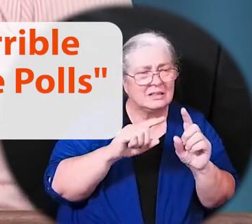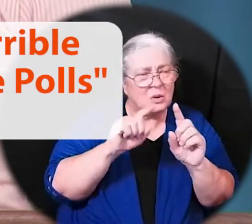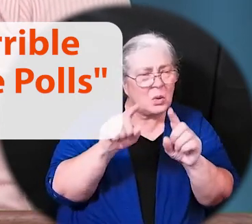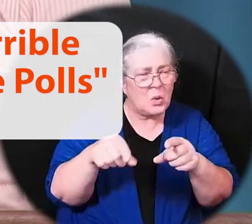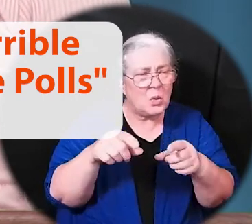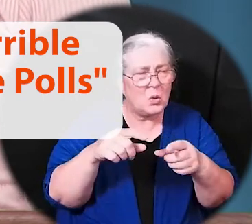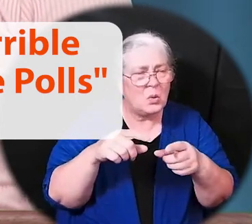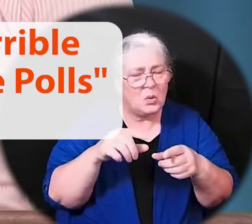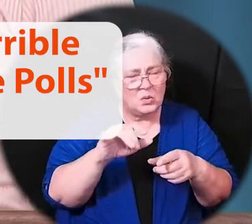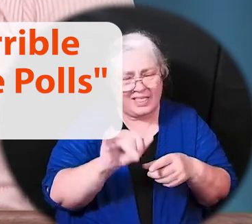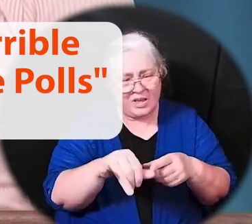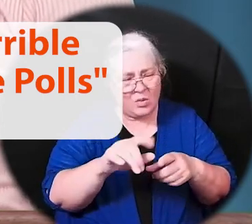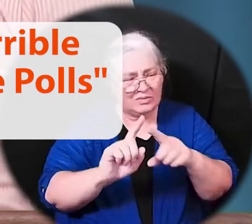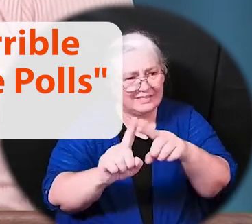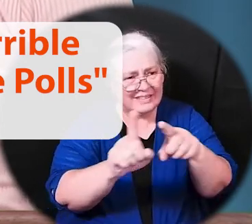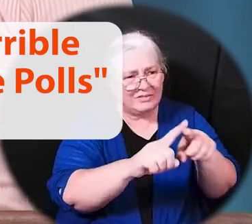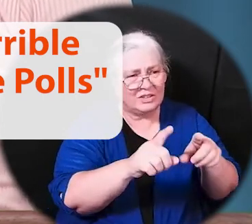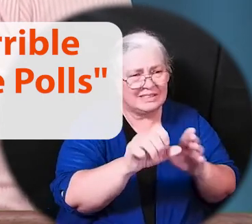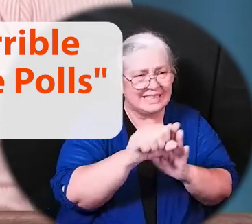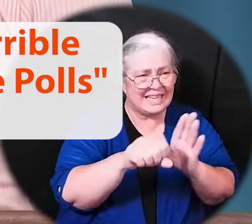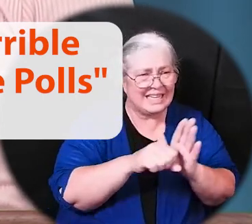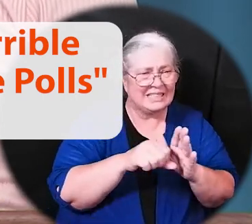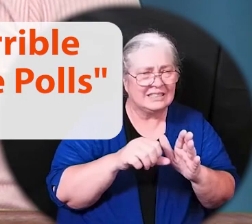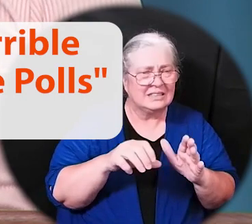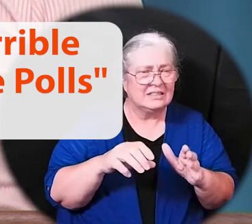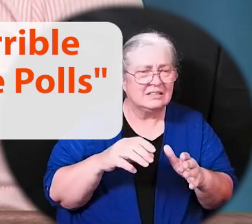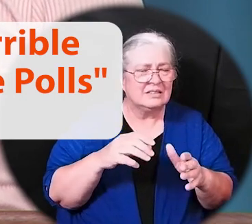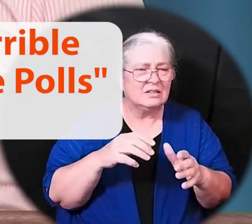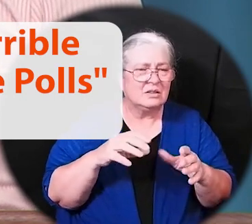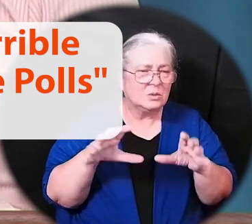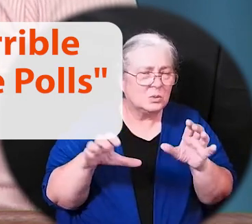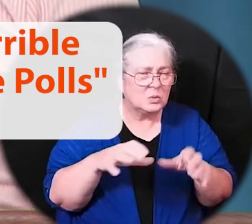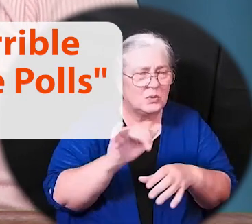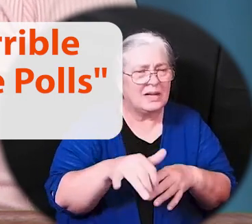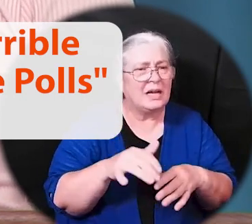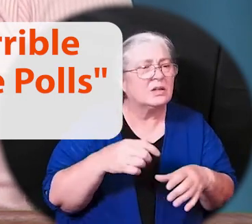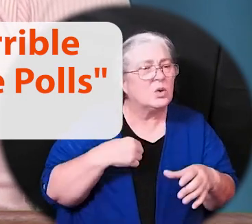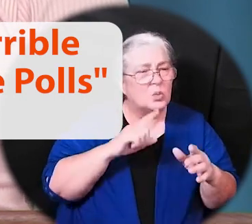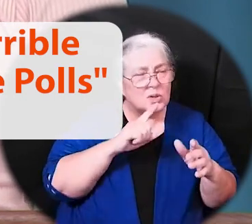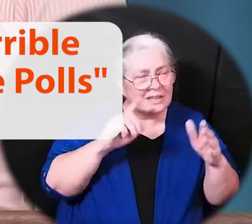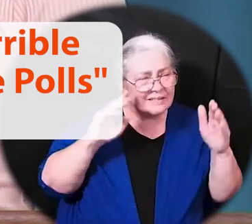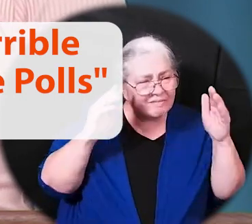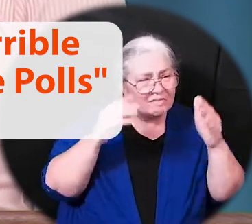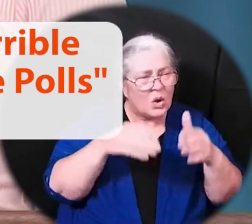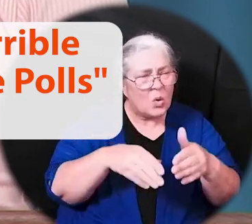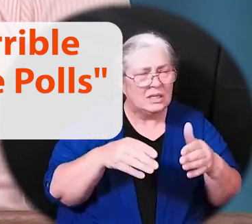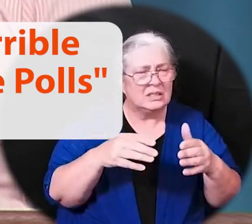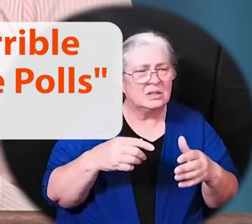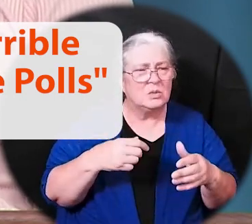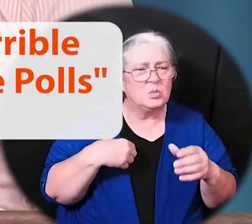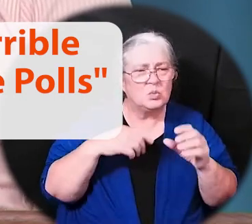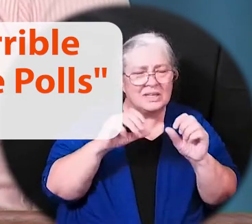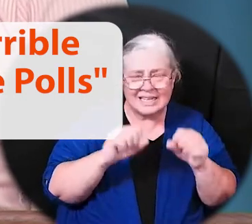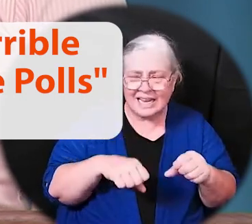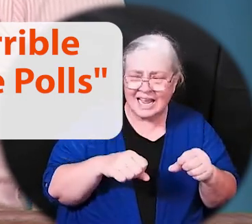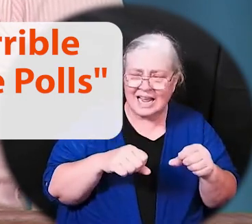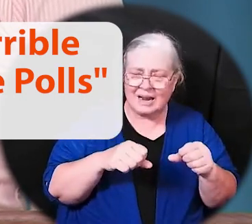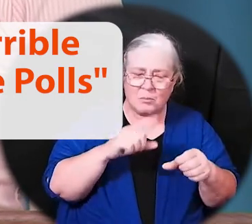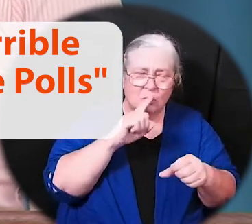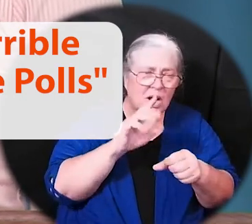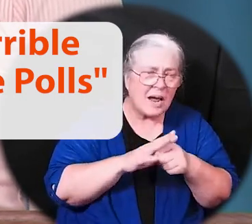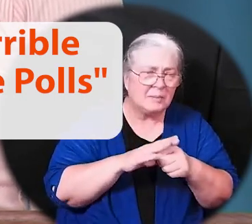on what we can do to continue to deliver for the American people. Polls are polls, right? They are going to be all over the place.